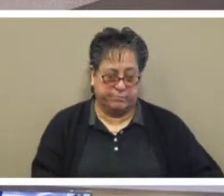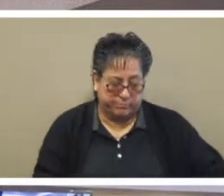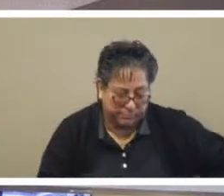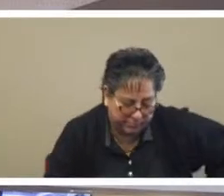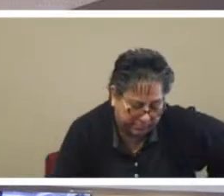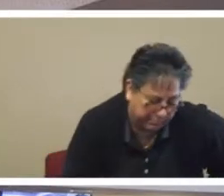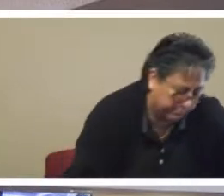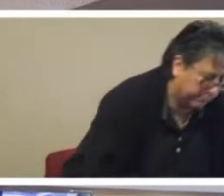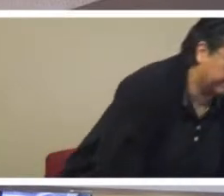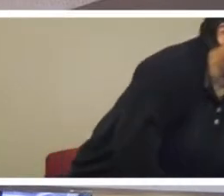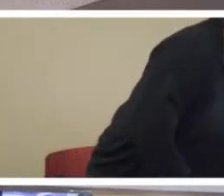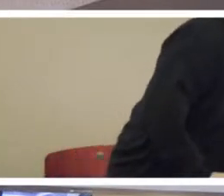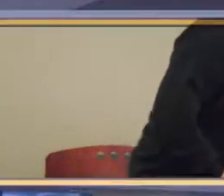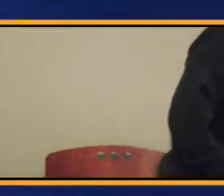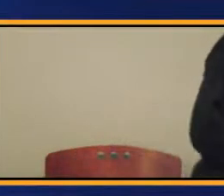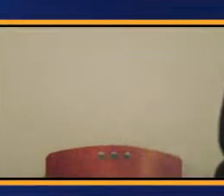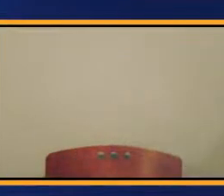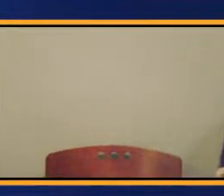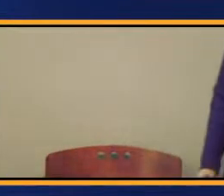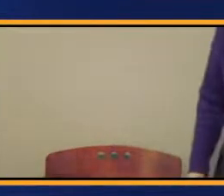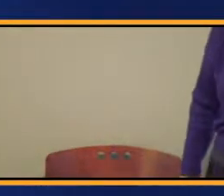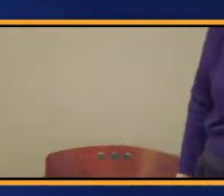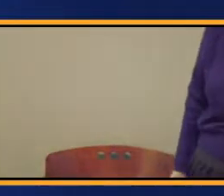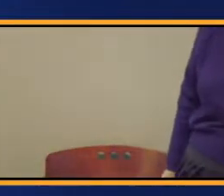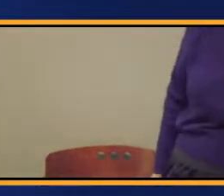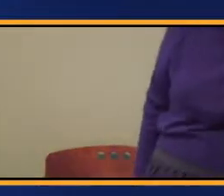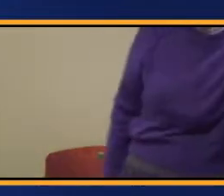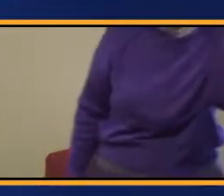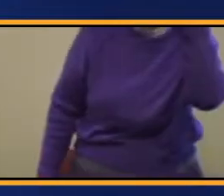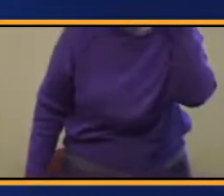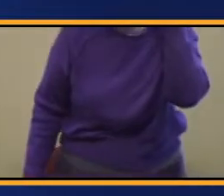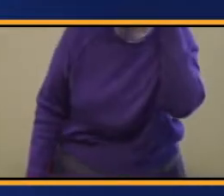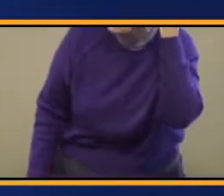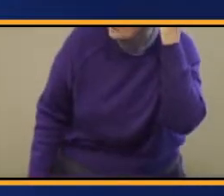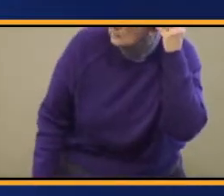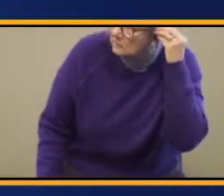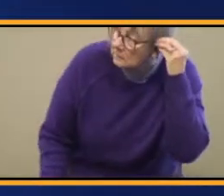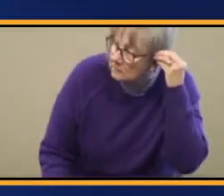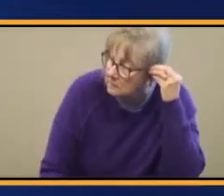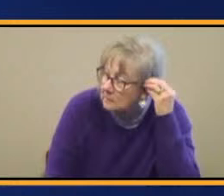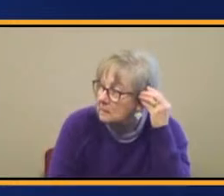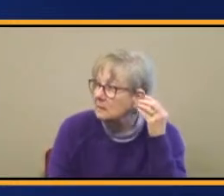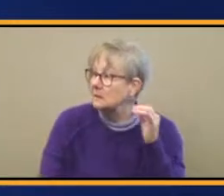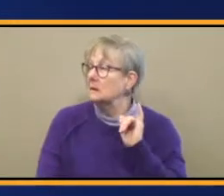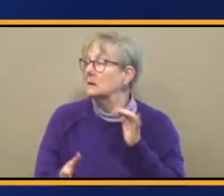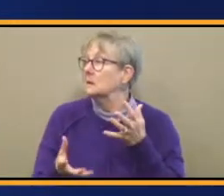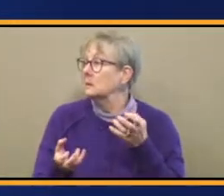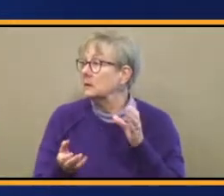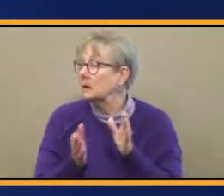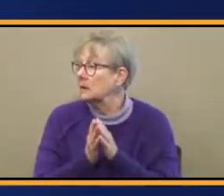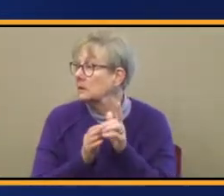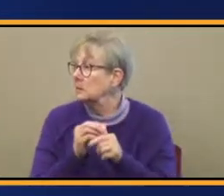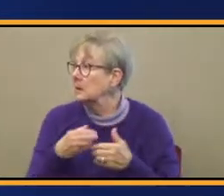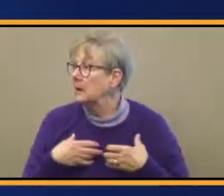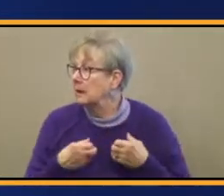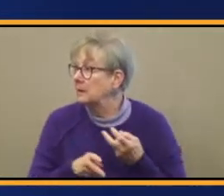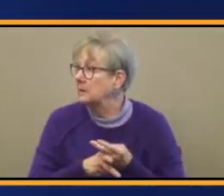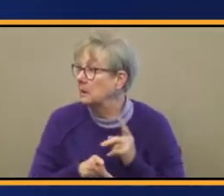Thank you. Nicole, I wanted to ask you about healthcare and the where we're at on that